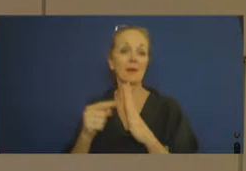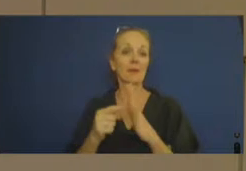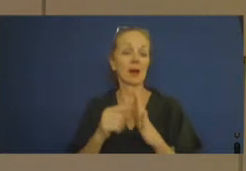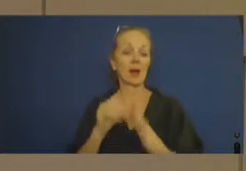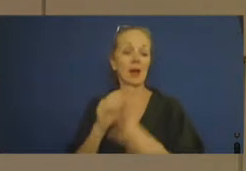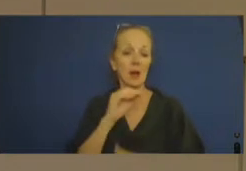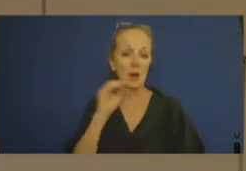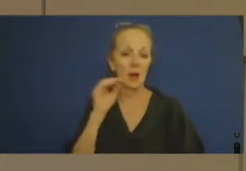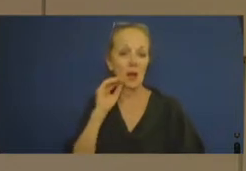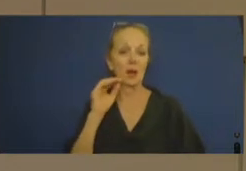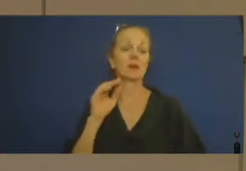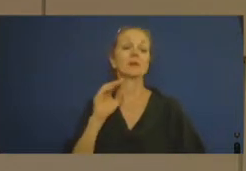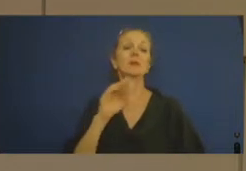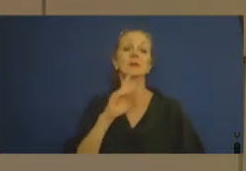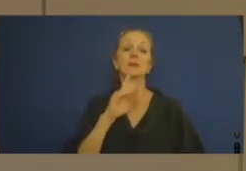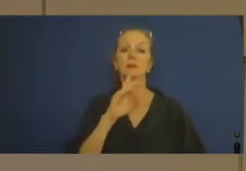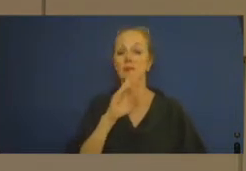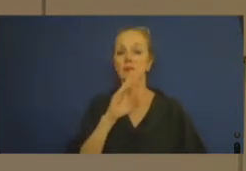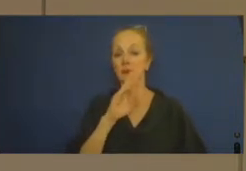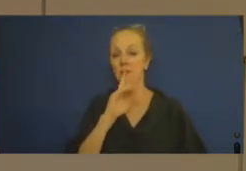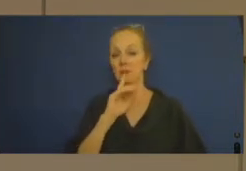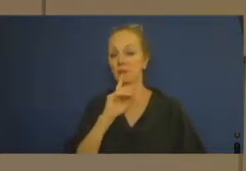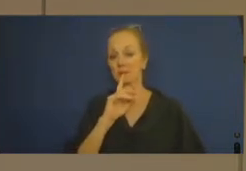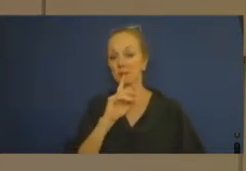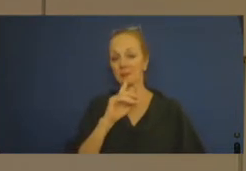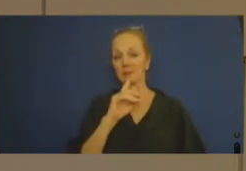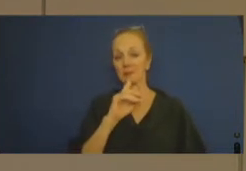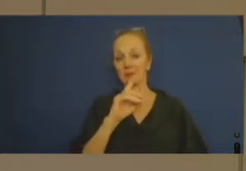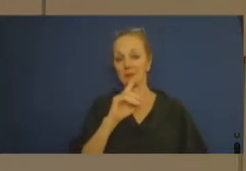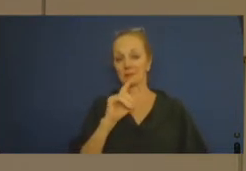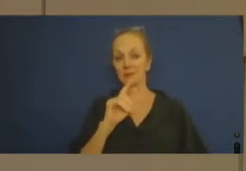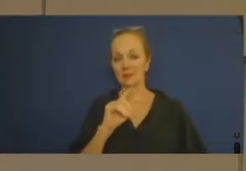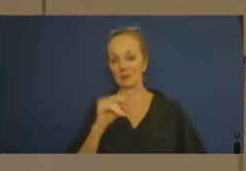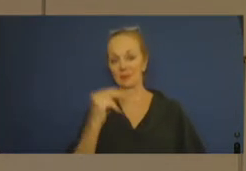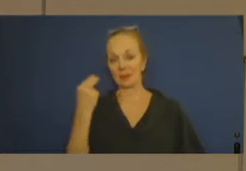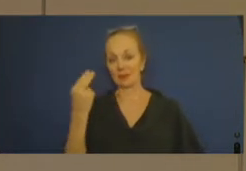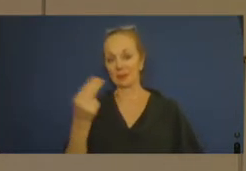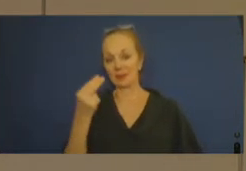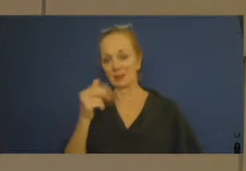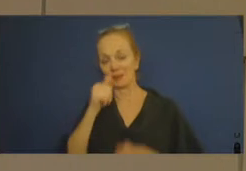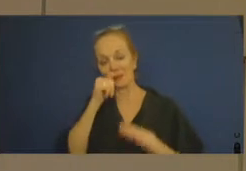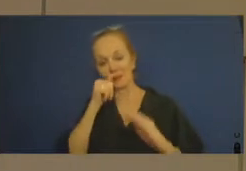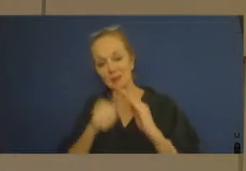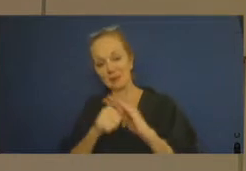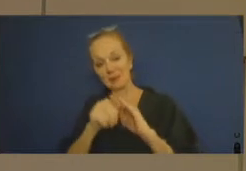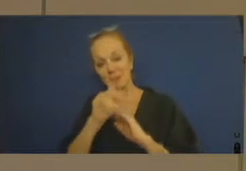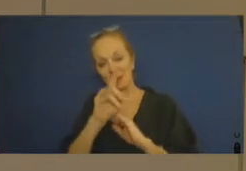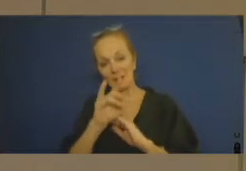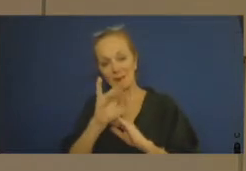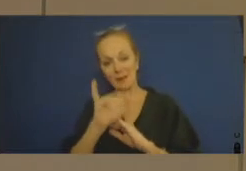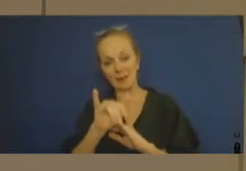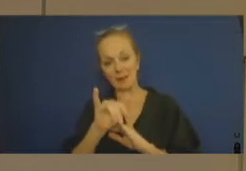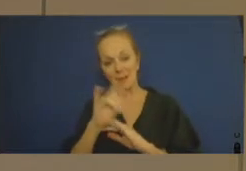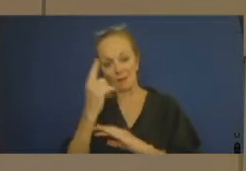is directly abutting historic Hidden Valley neighborhood, which is a for